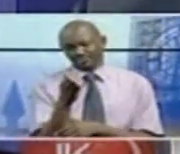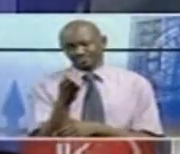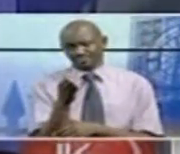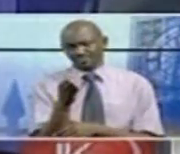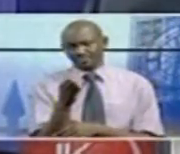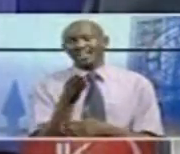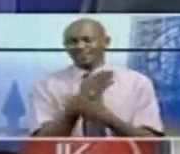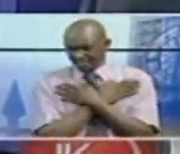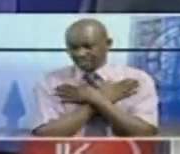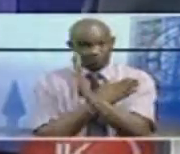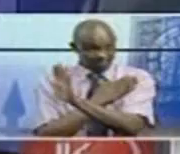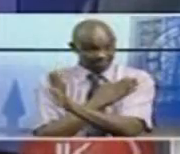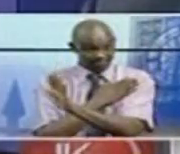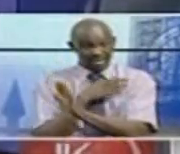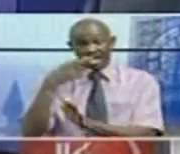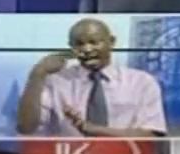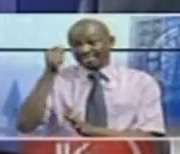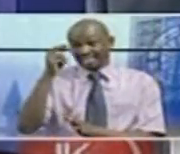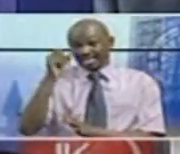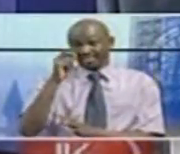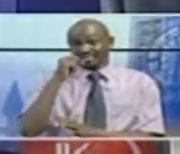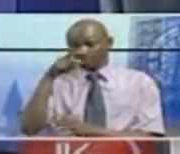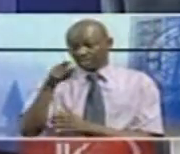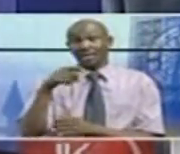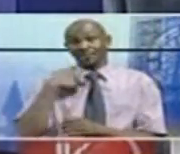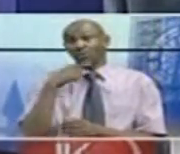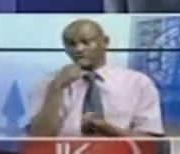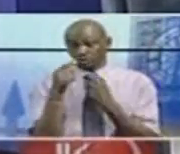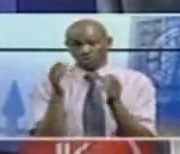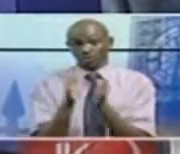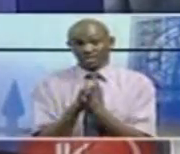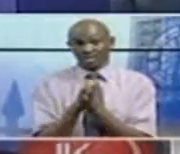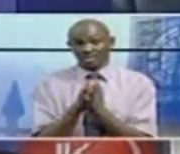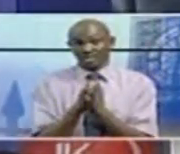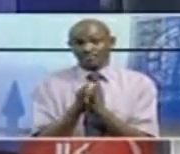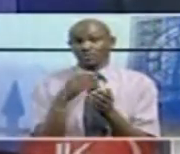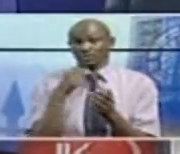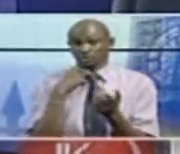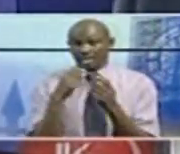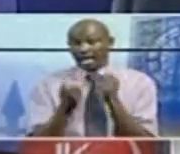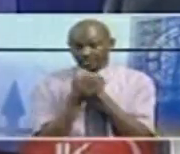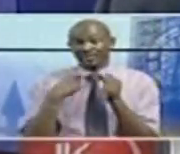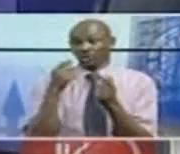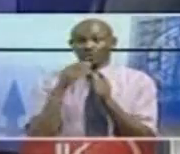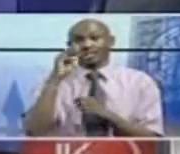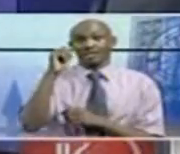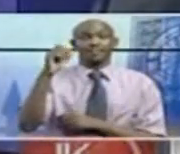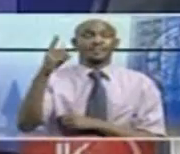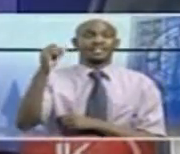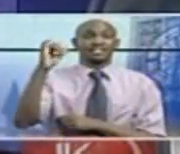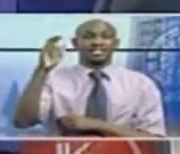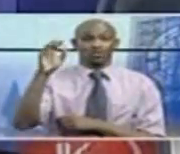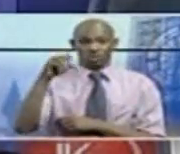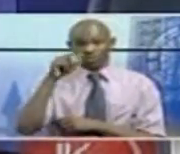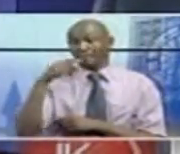a friend of his, whom he said, please let me talk to, help me talk to Midiwo, told him, you were a